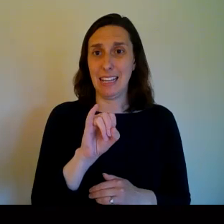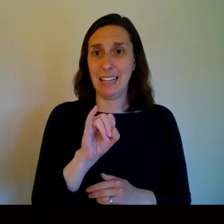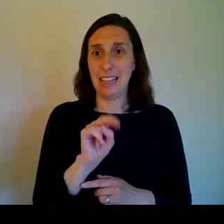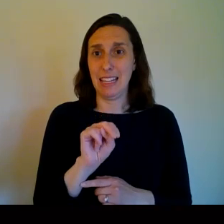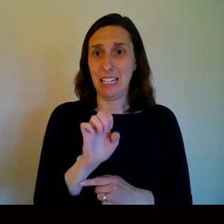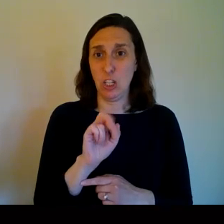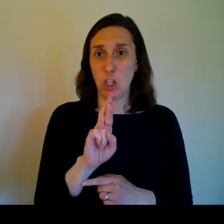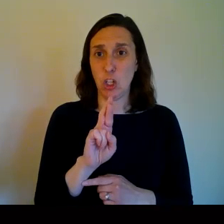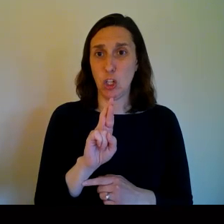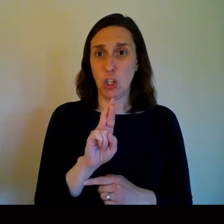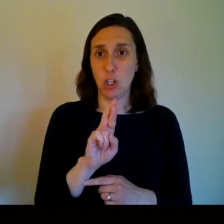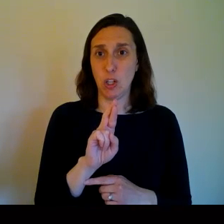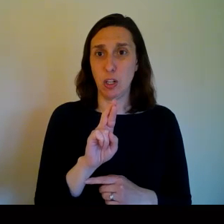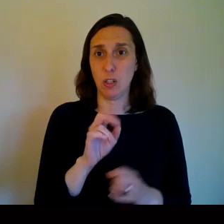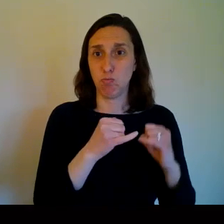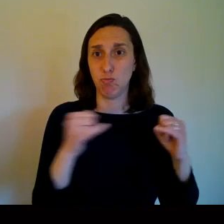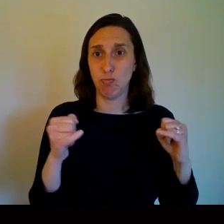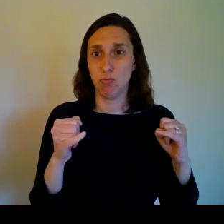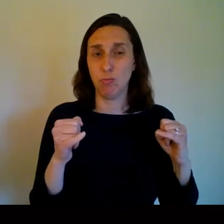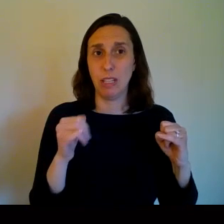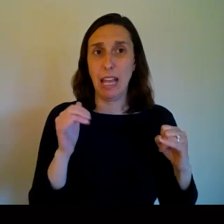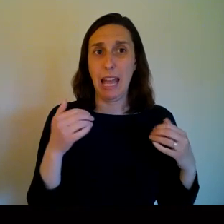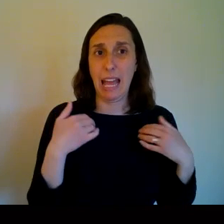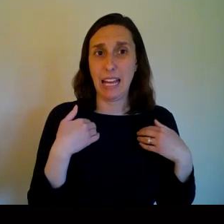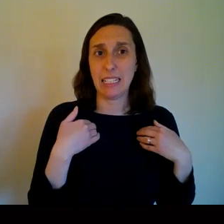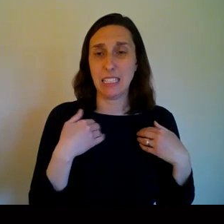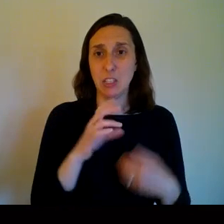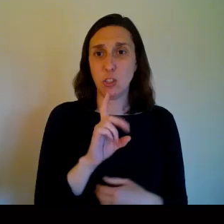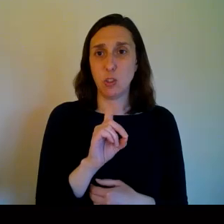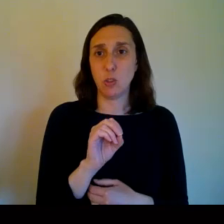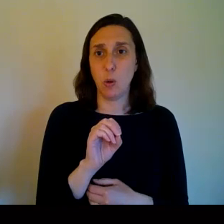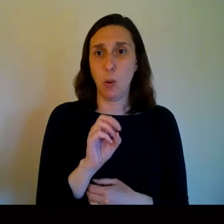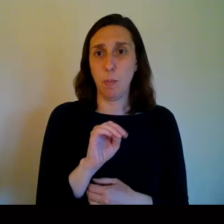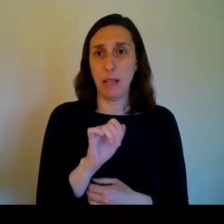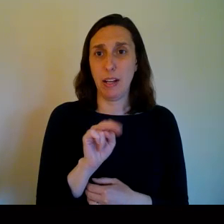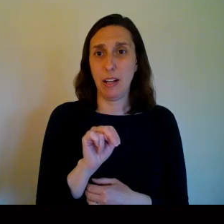So it has a domain where x is all real numbers.